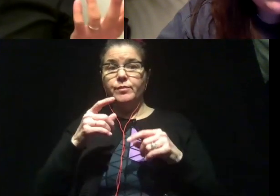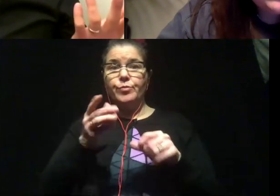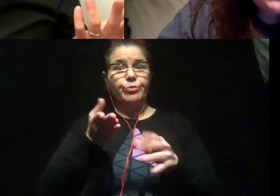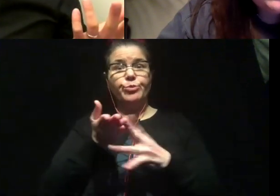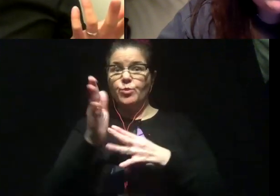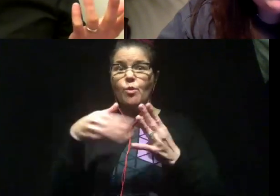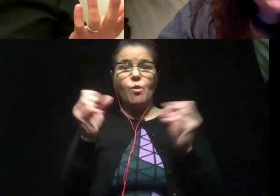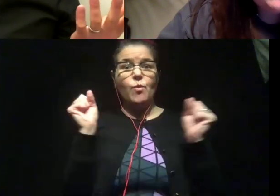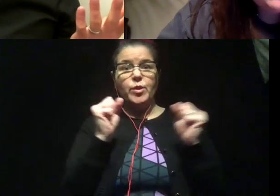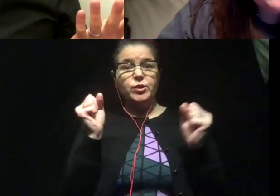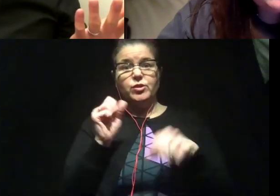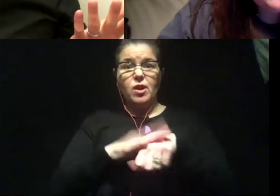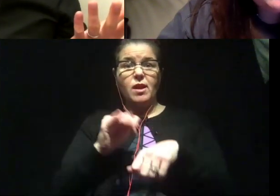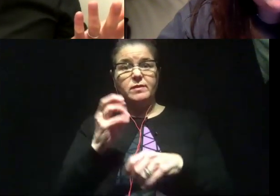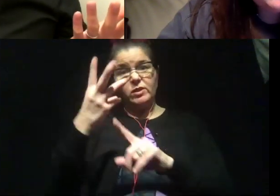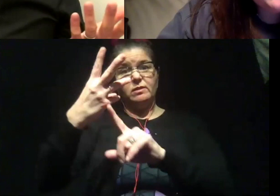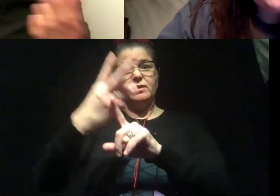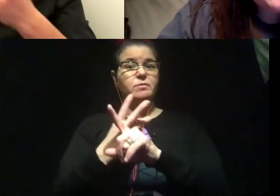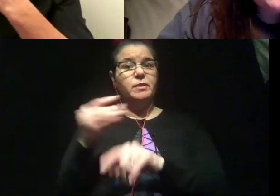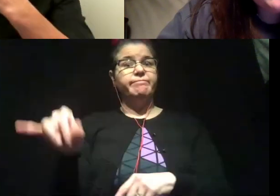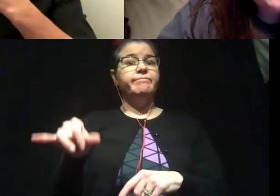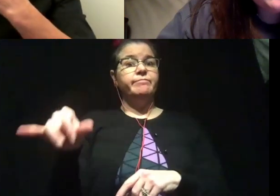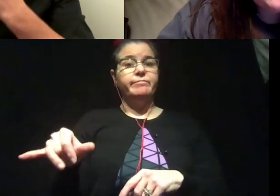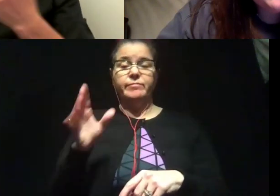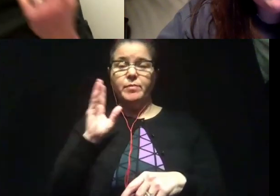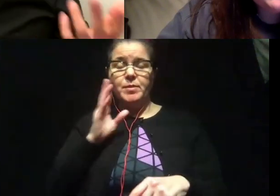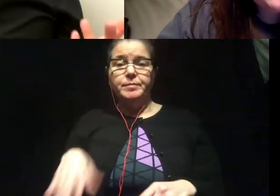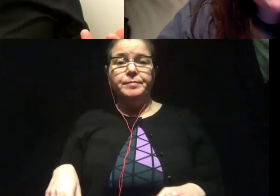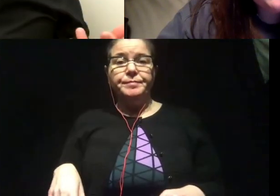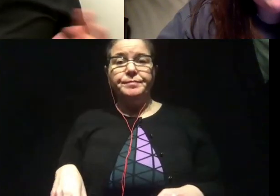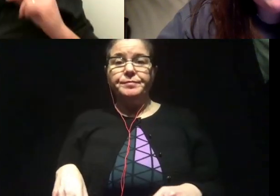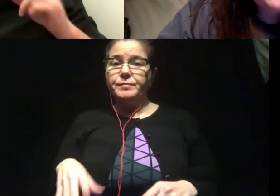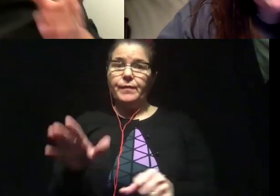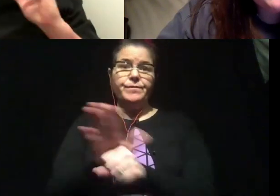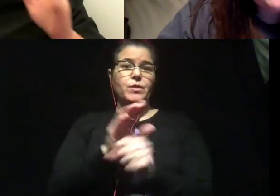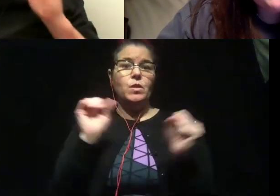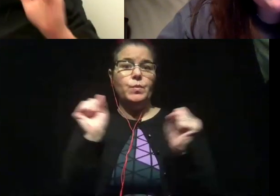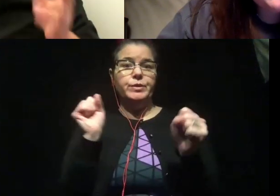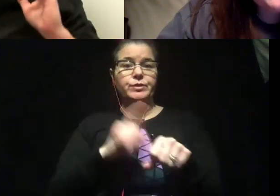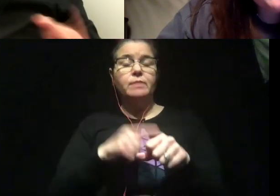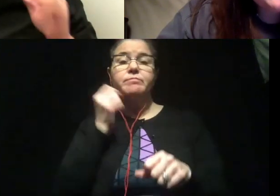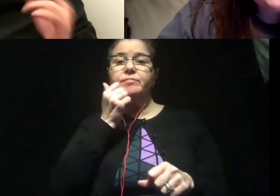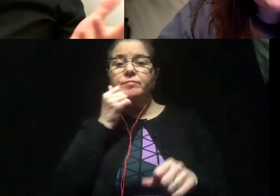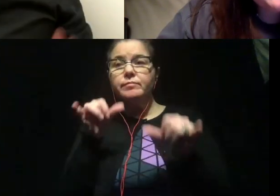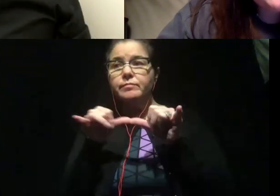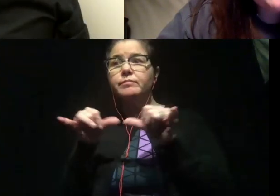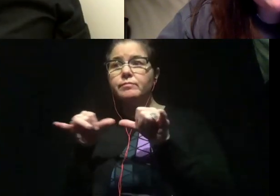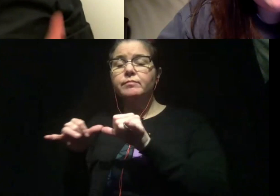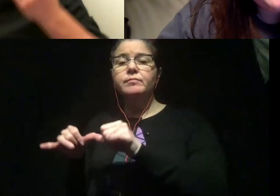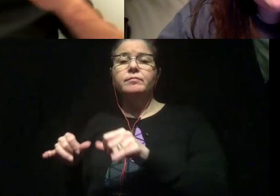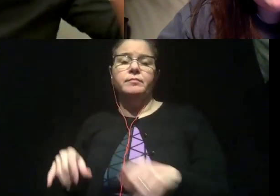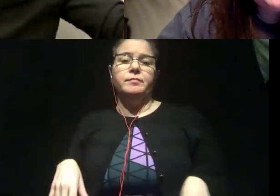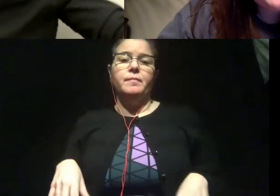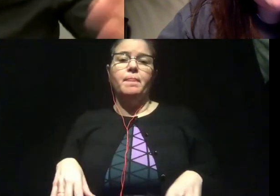stay up there on the ice sheet for 6 months. And they'll, through an entire winter season, they'll go out every day and take a measurement. And they